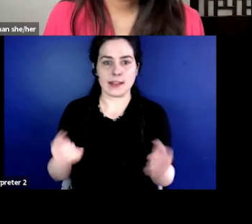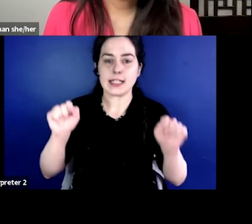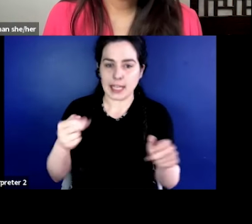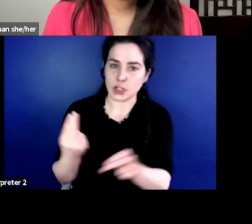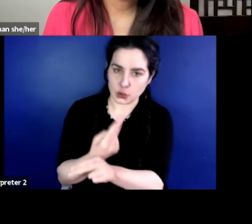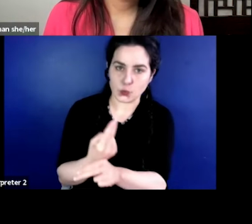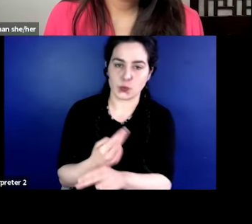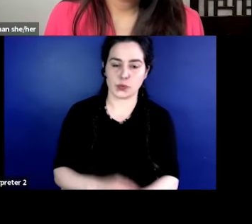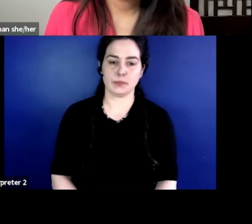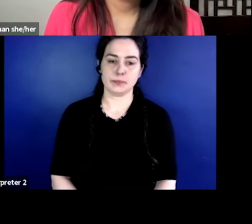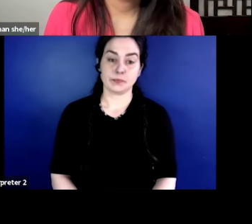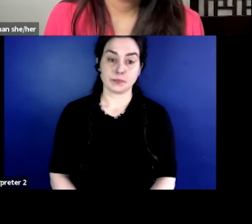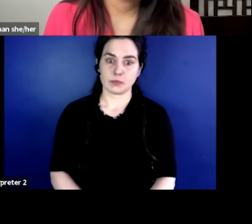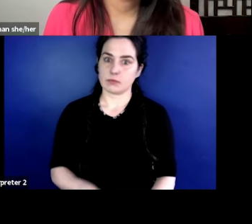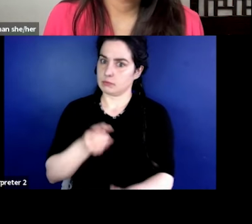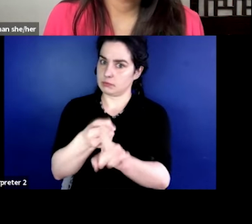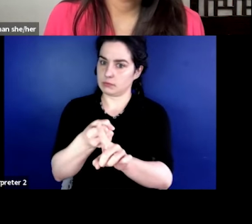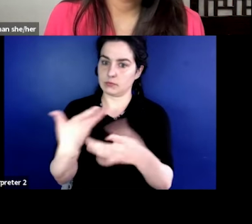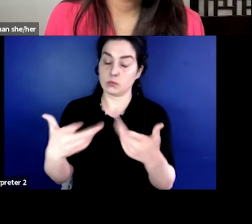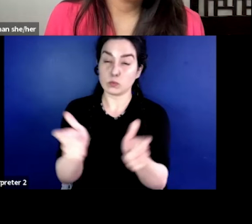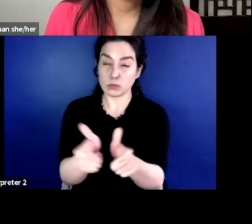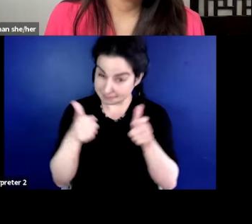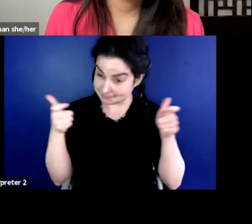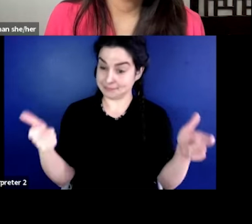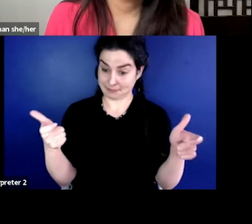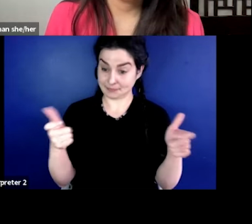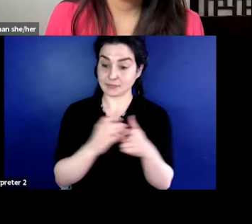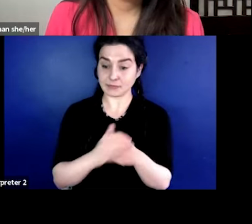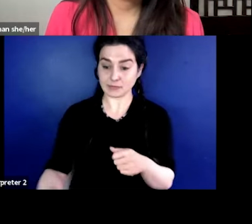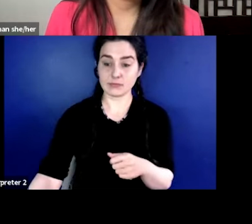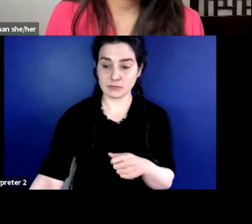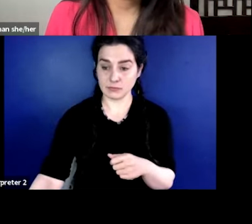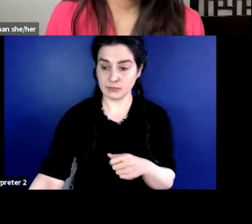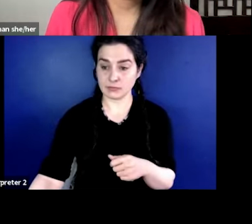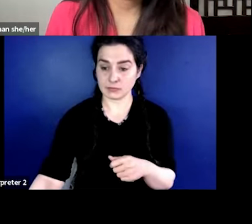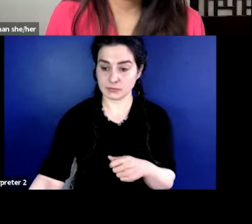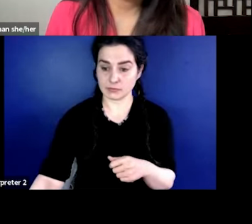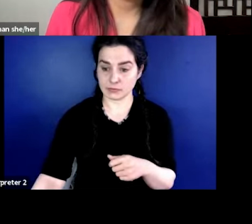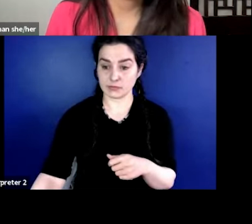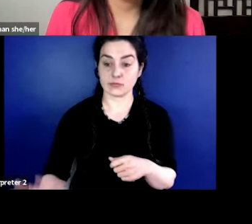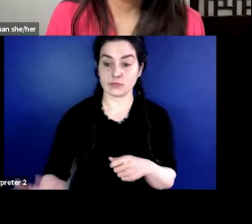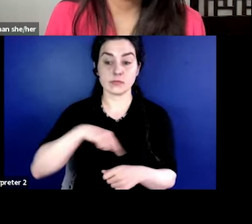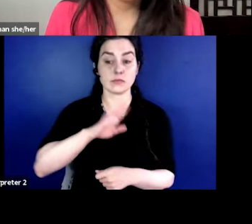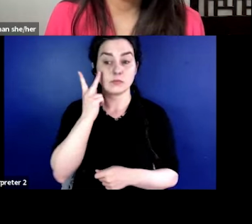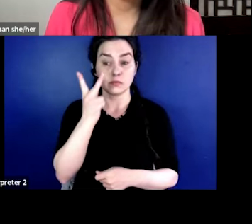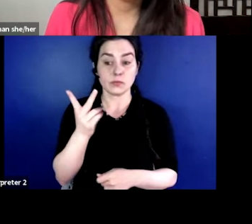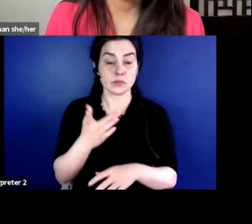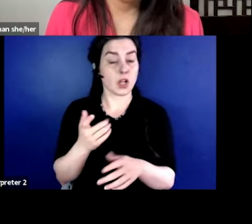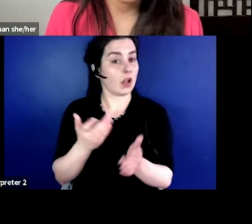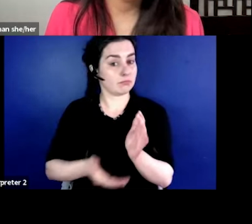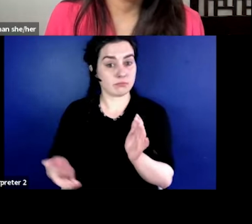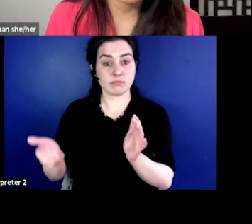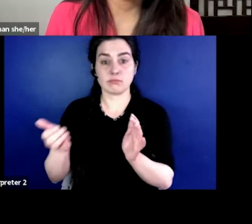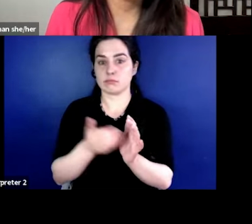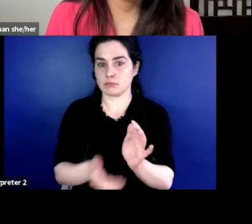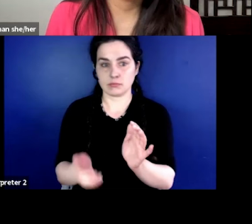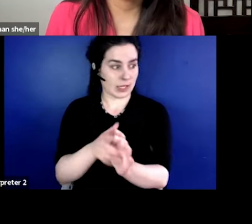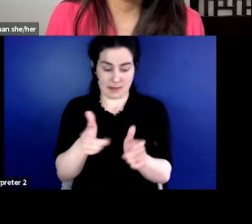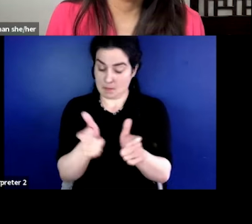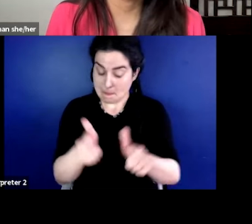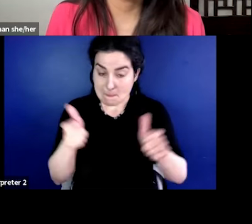So the impact has been really big for us. We saw time and time again, the numbers just really tell us that this is a big issue that many people are